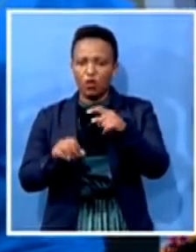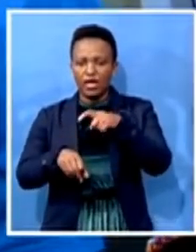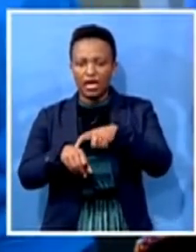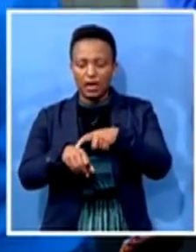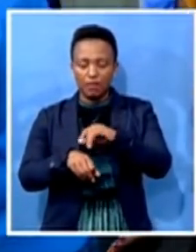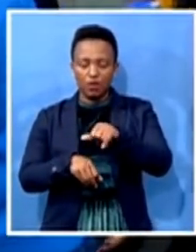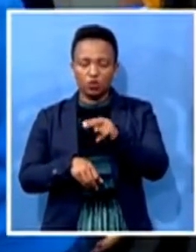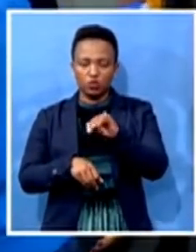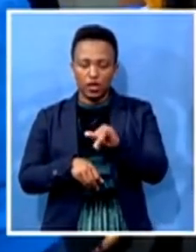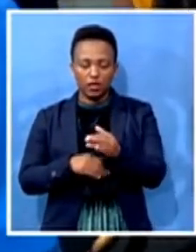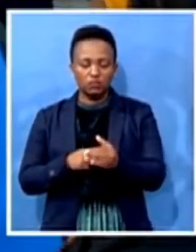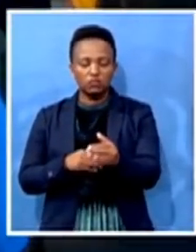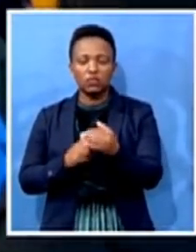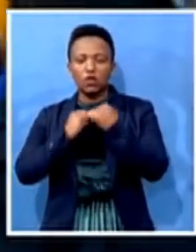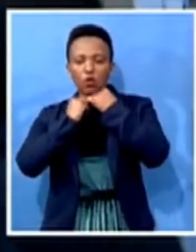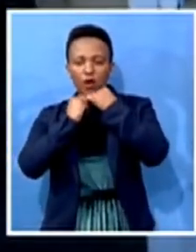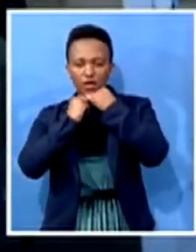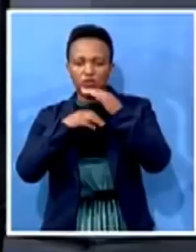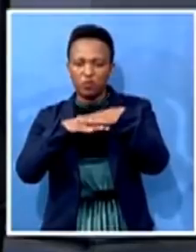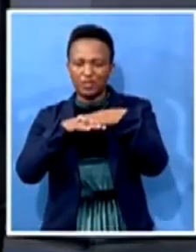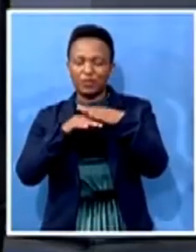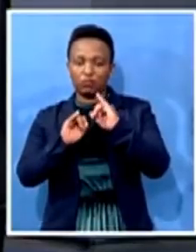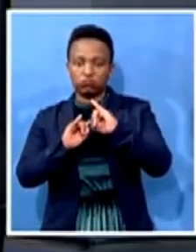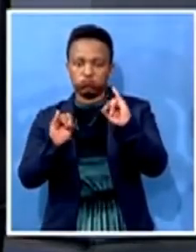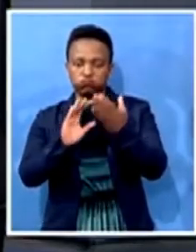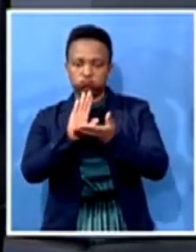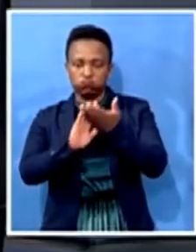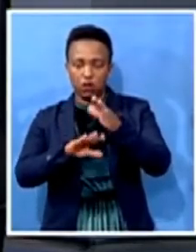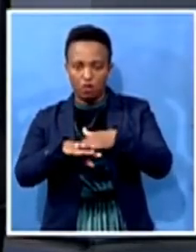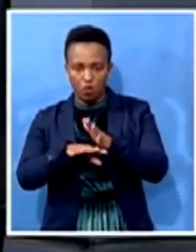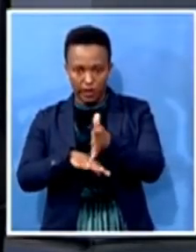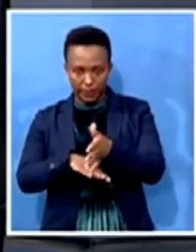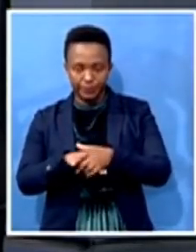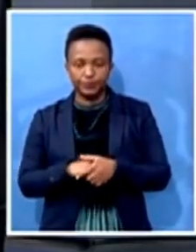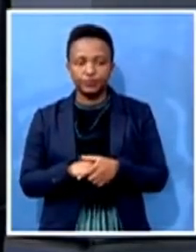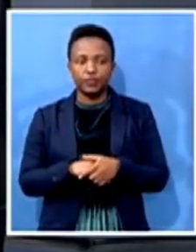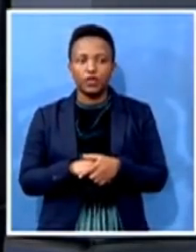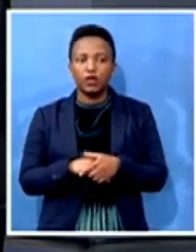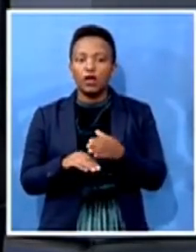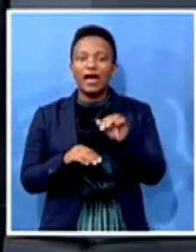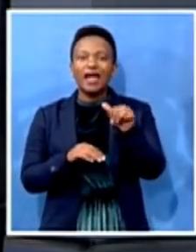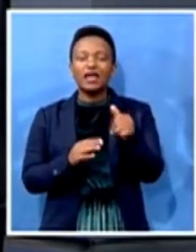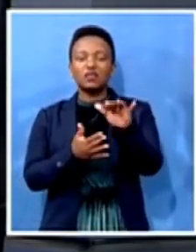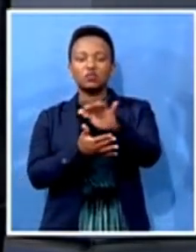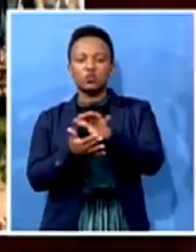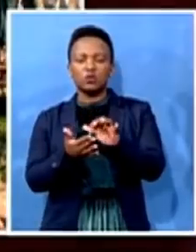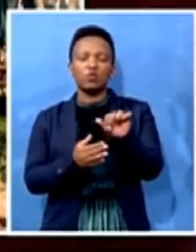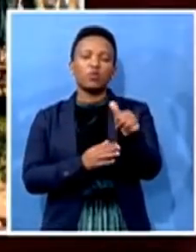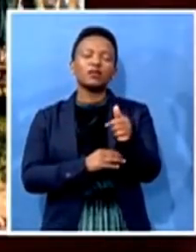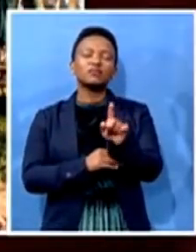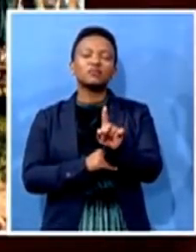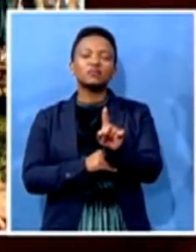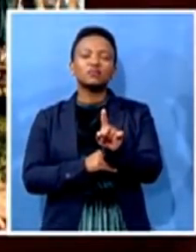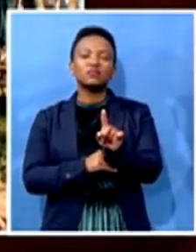period. But also another story we're following this morning is right behind our studio here